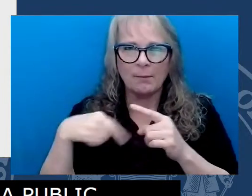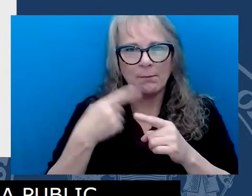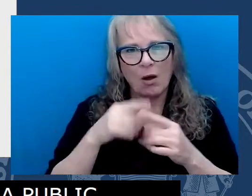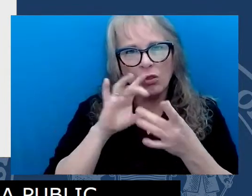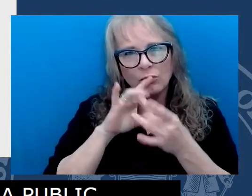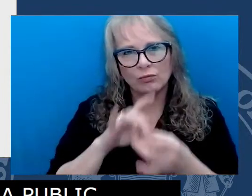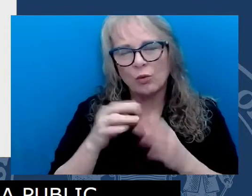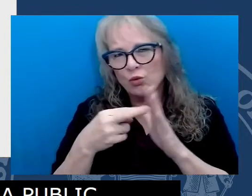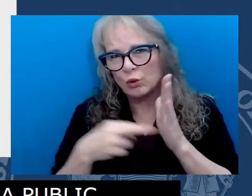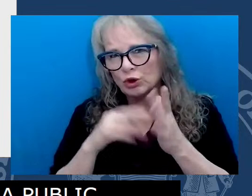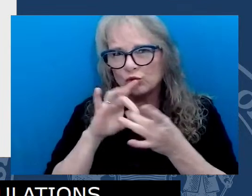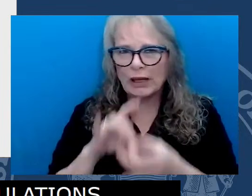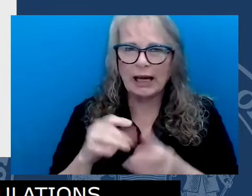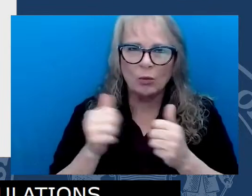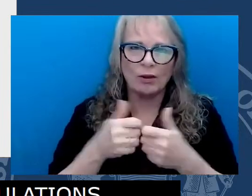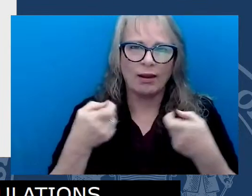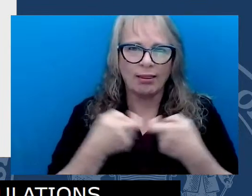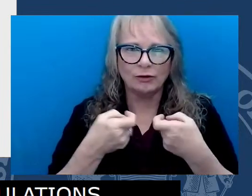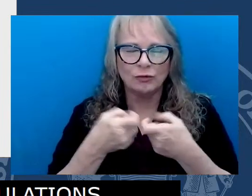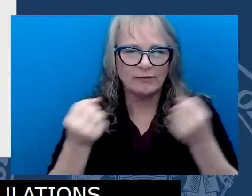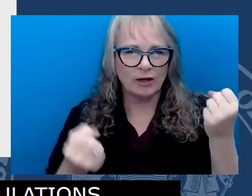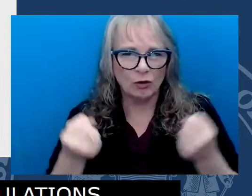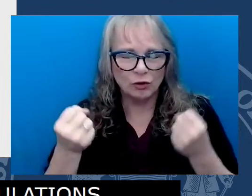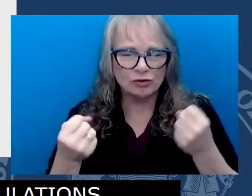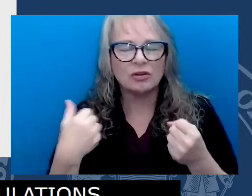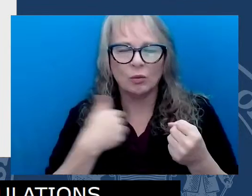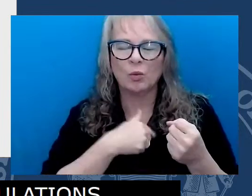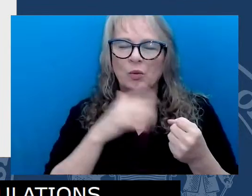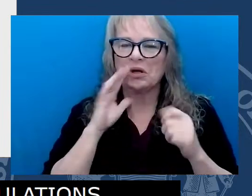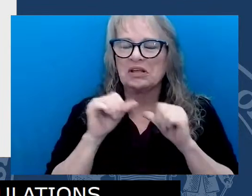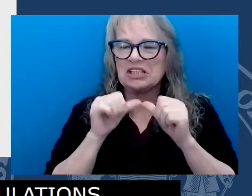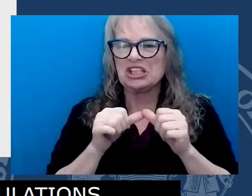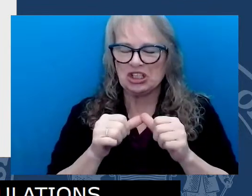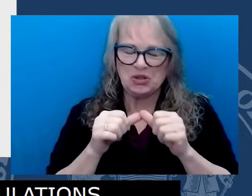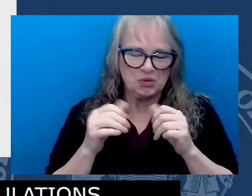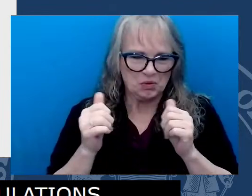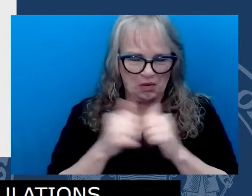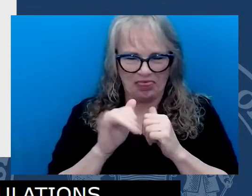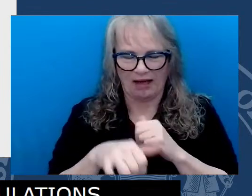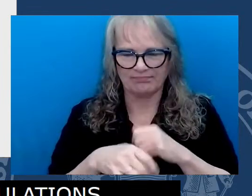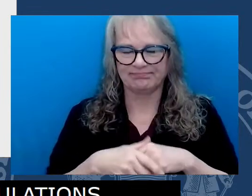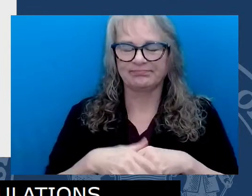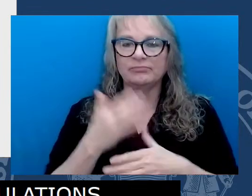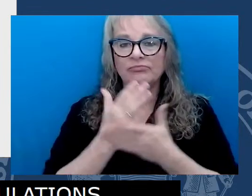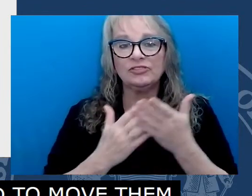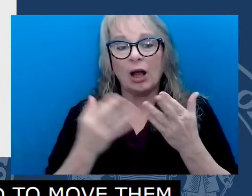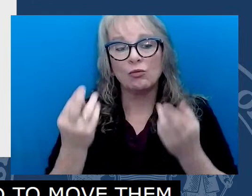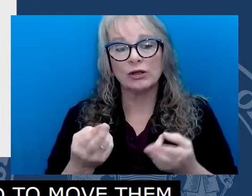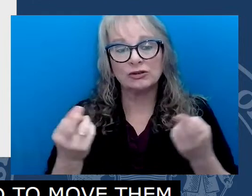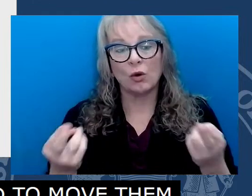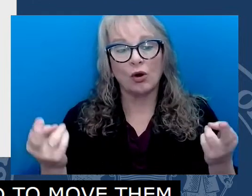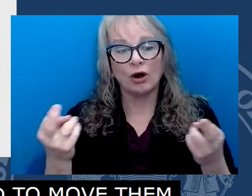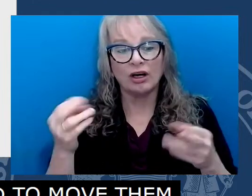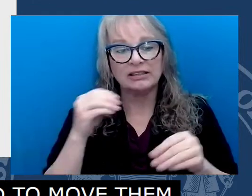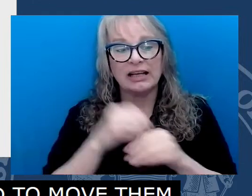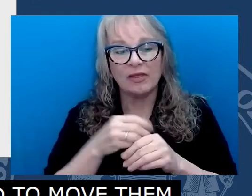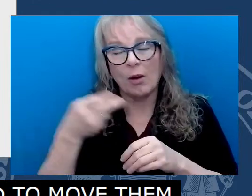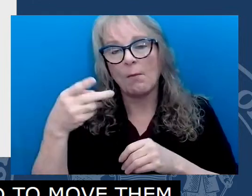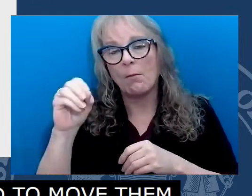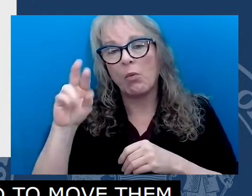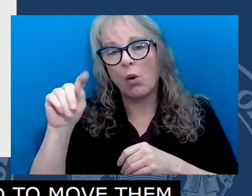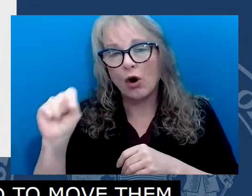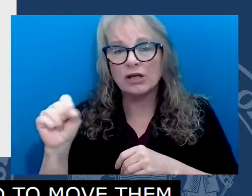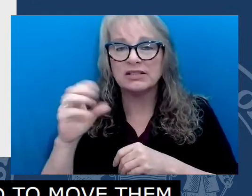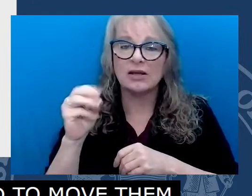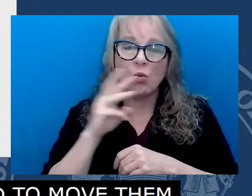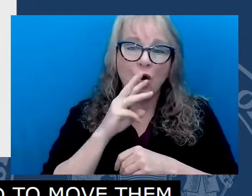electric vehicles, and we'll continue to move that forward. Some resources into ports and waterways,